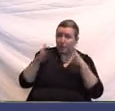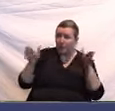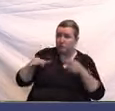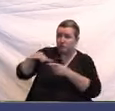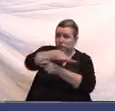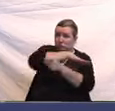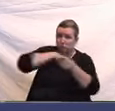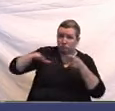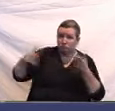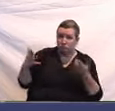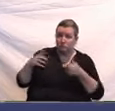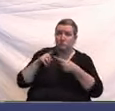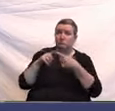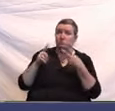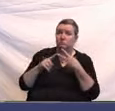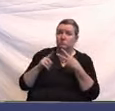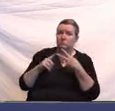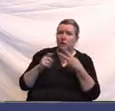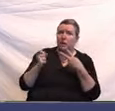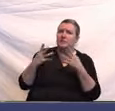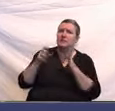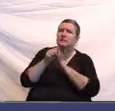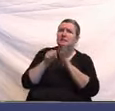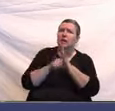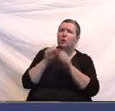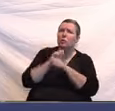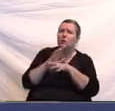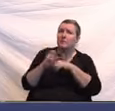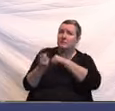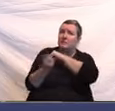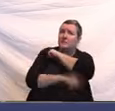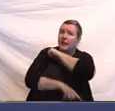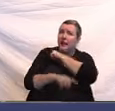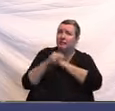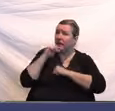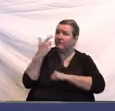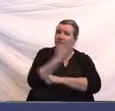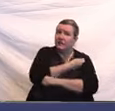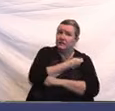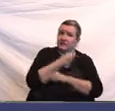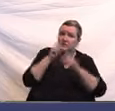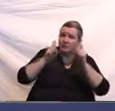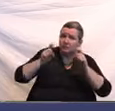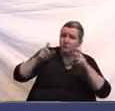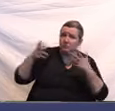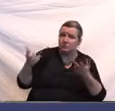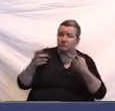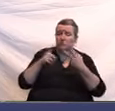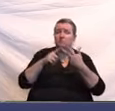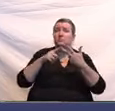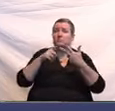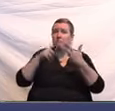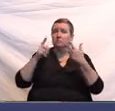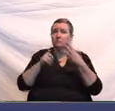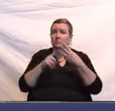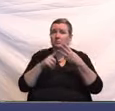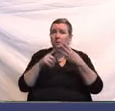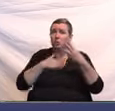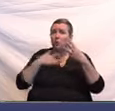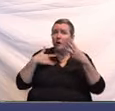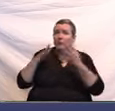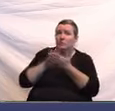have been disciplined for not getting vaccinated or tested? Are you concerned cases among students and school staff will only escalate through the holidays? And should